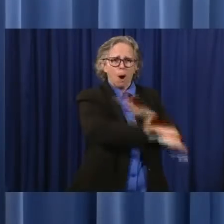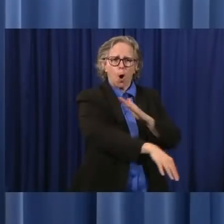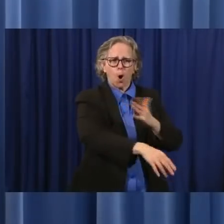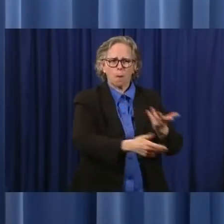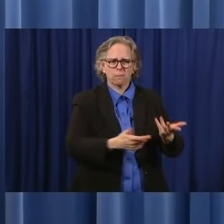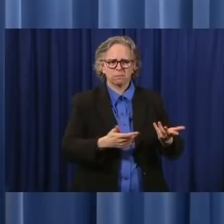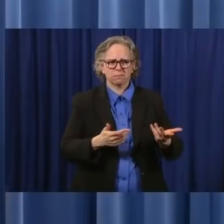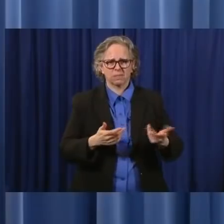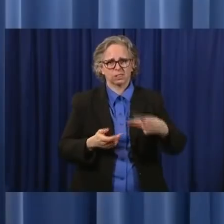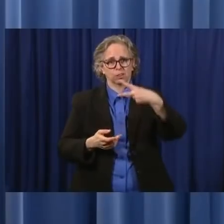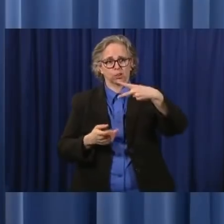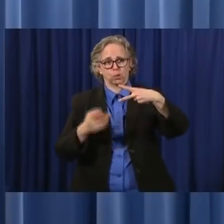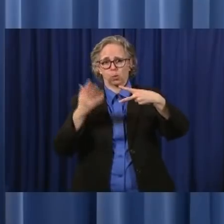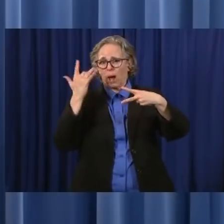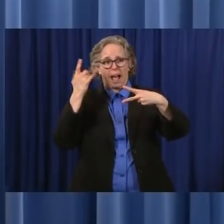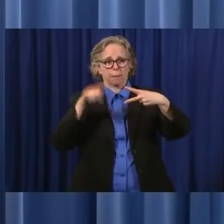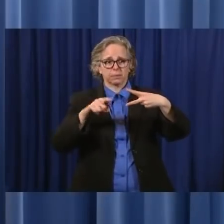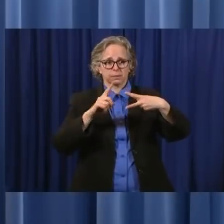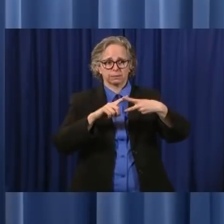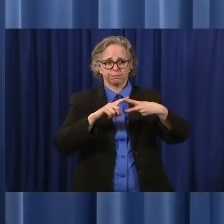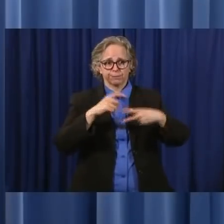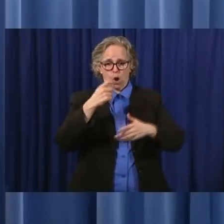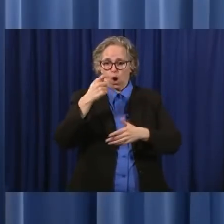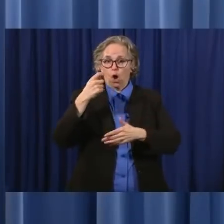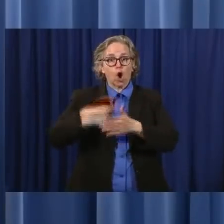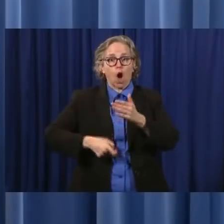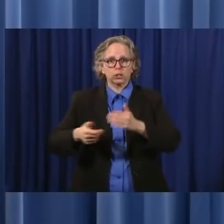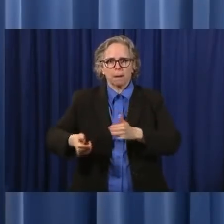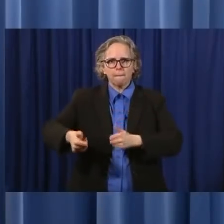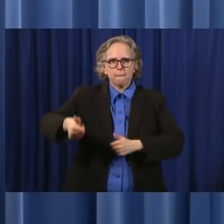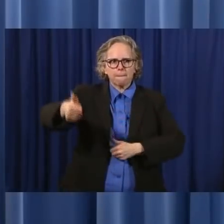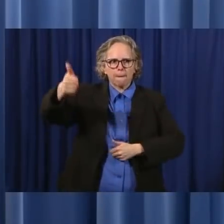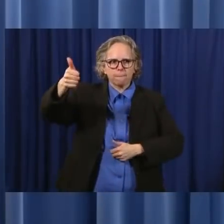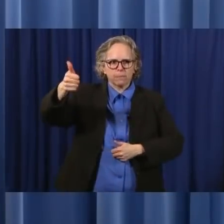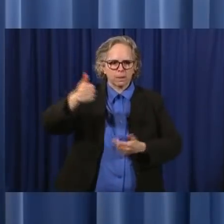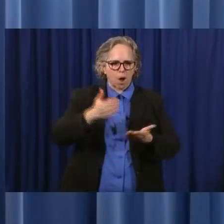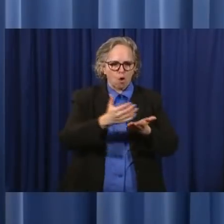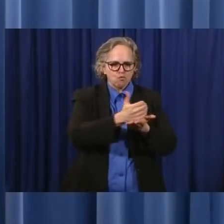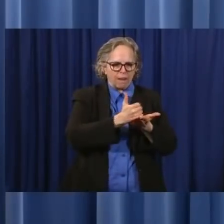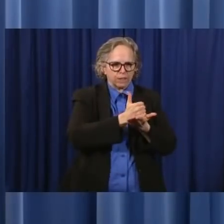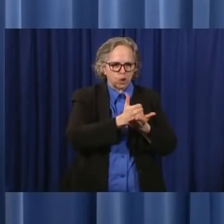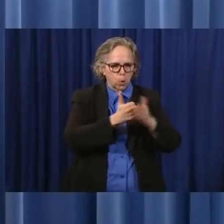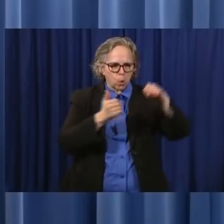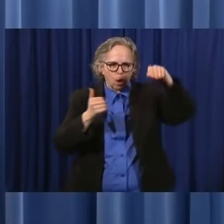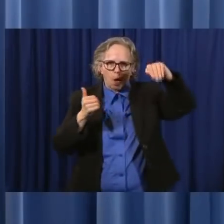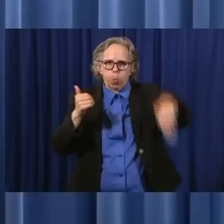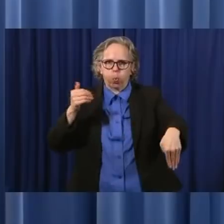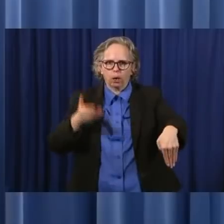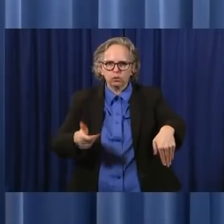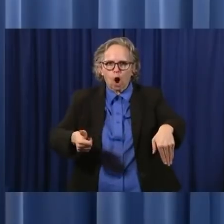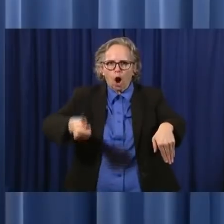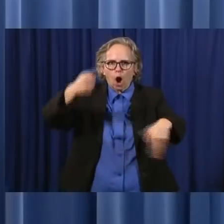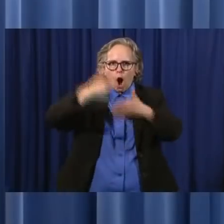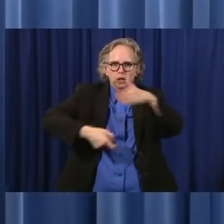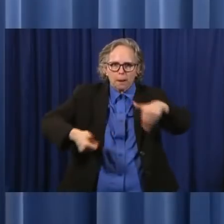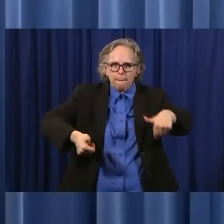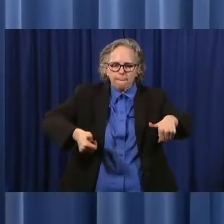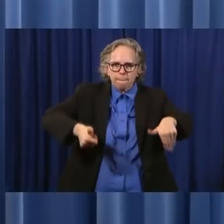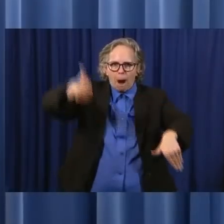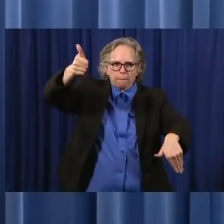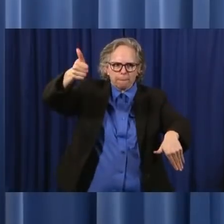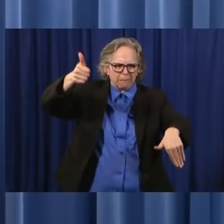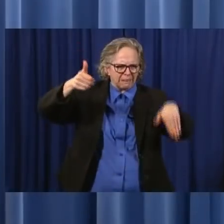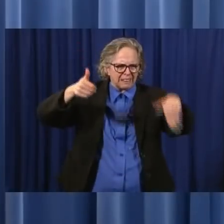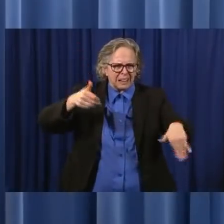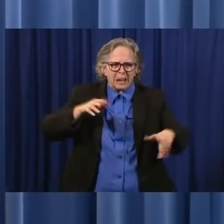go up and the revenue goes dramatically down. So we're asking every agency, everybody to take a hard look, see where they can